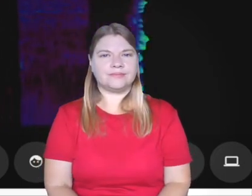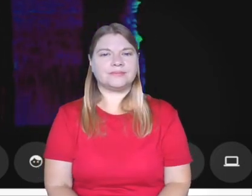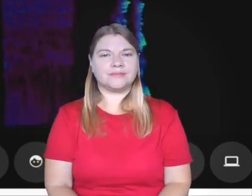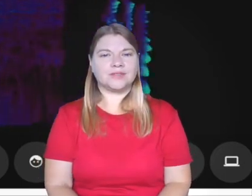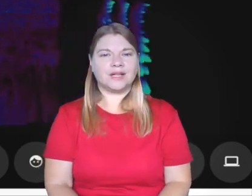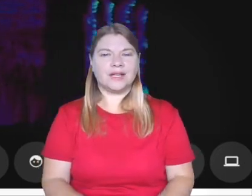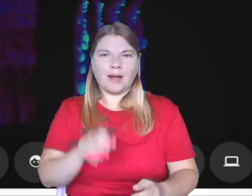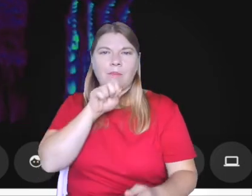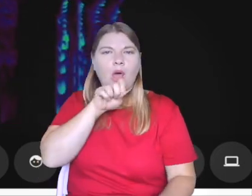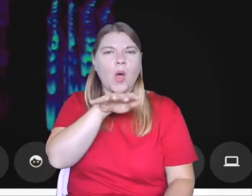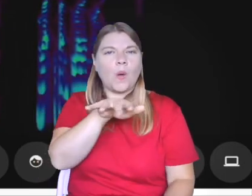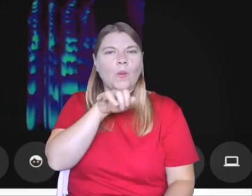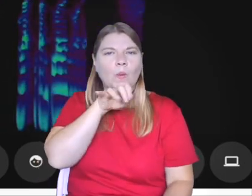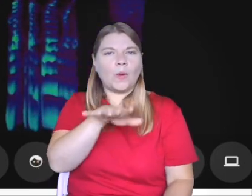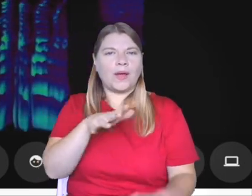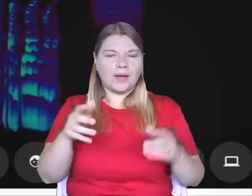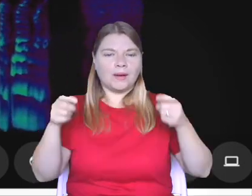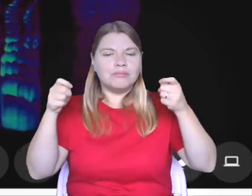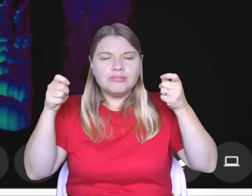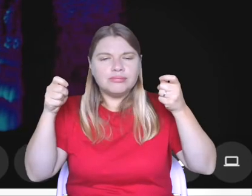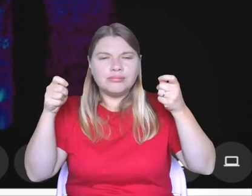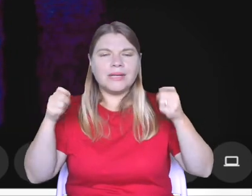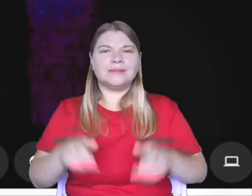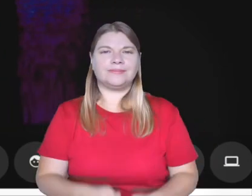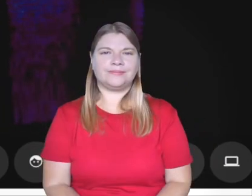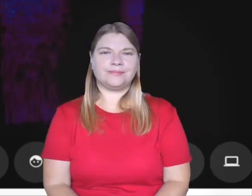Well, that's if I'm blowing on it.